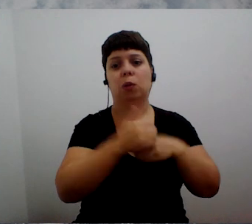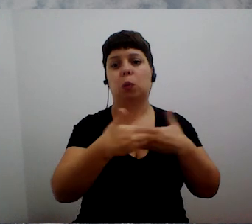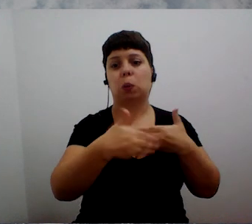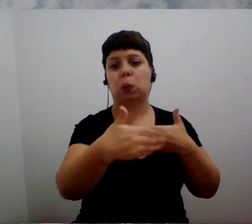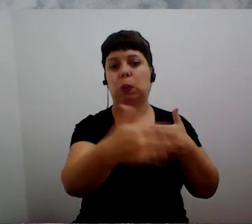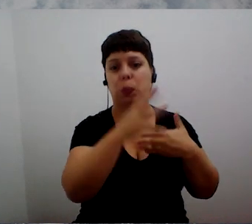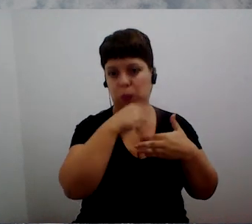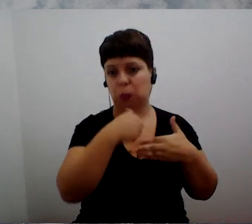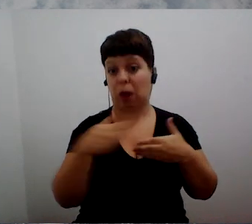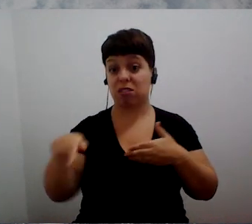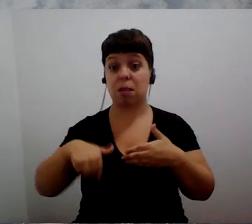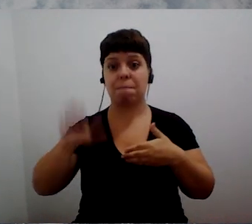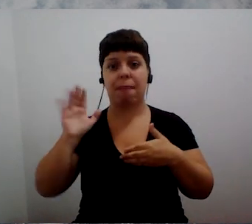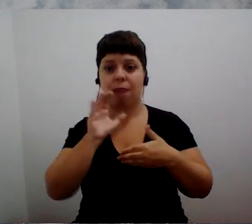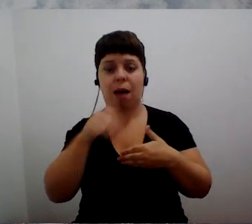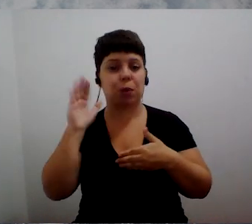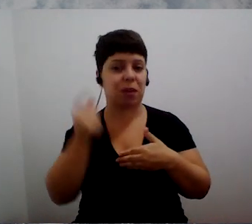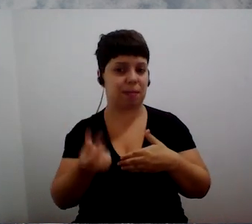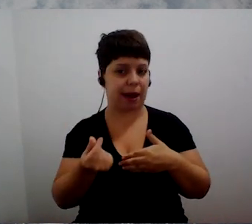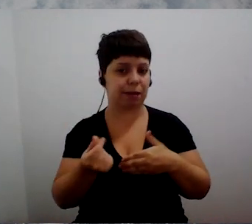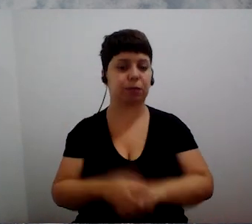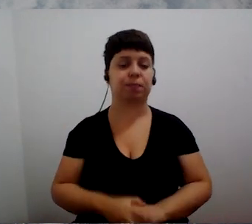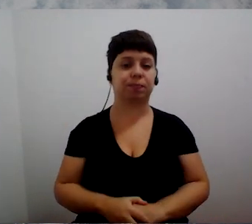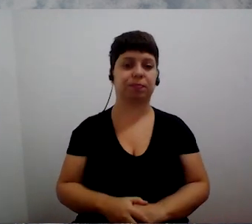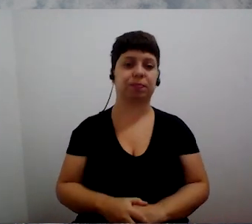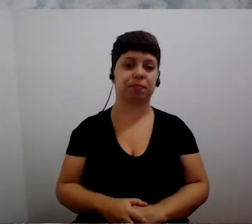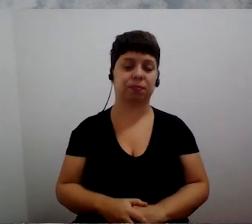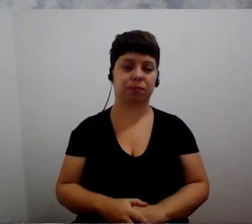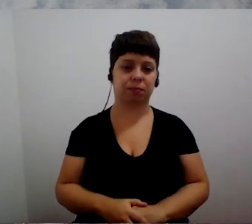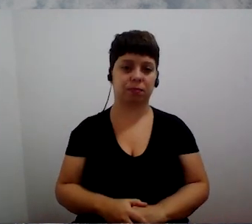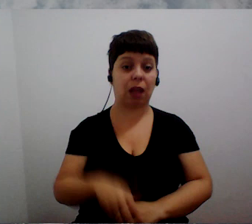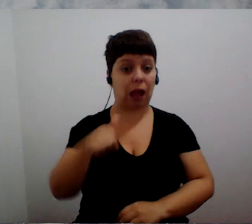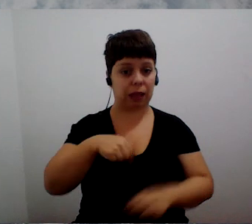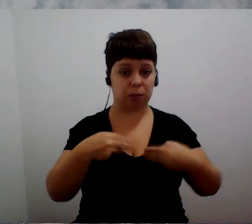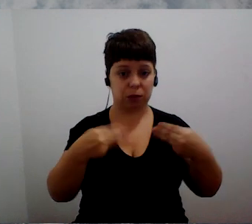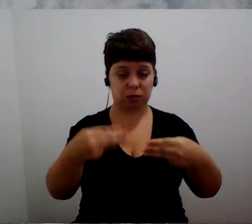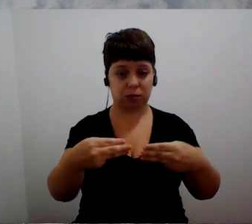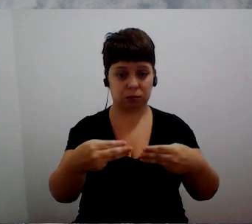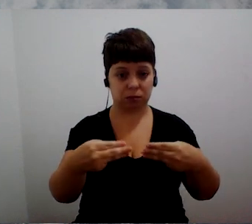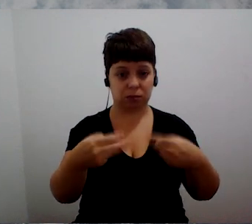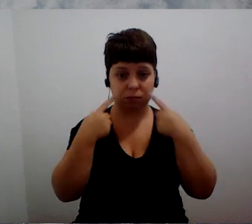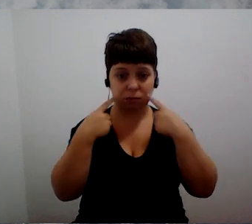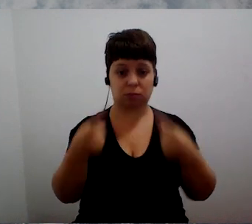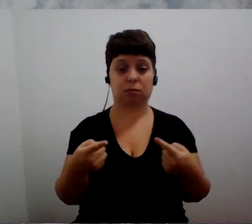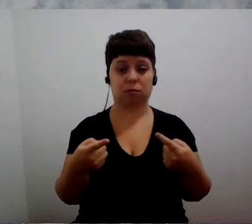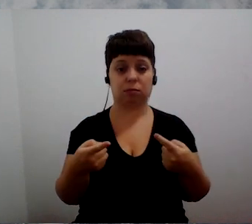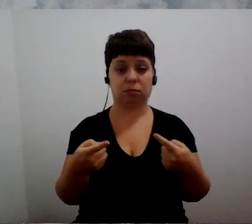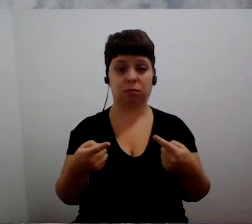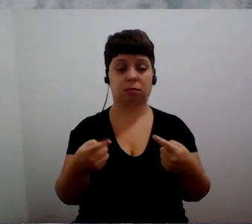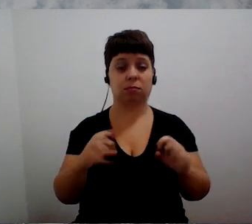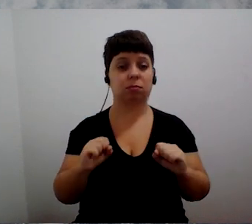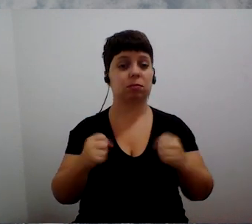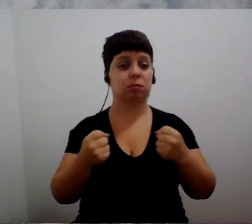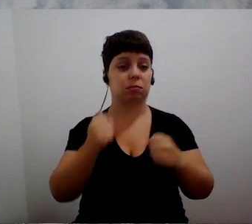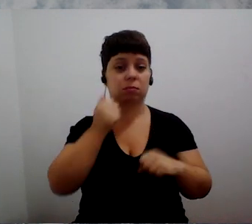is less costly than many other solutions that we may draft under these agreements. And what are we doing in the